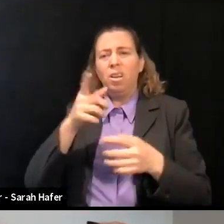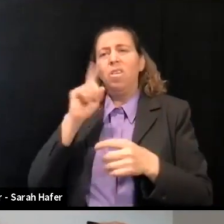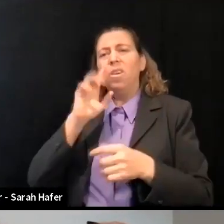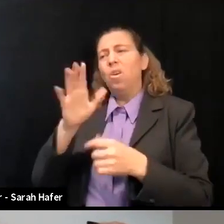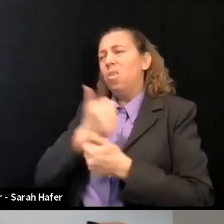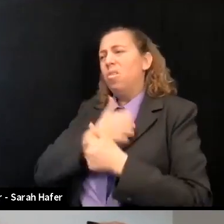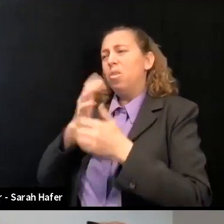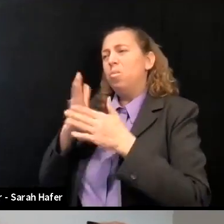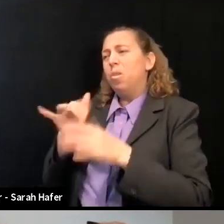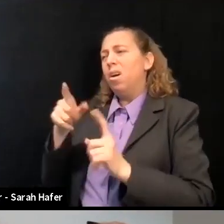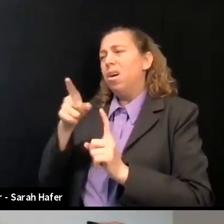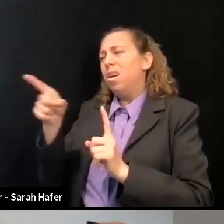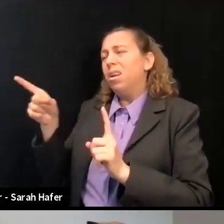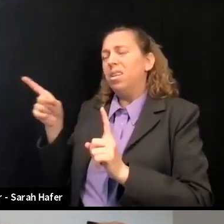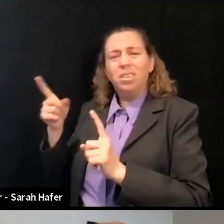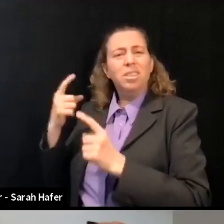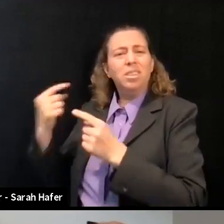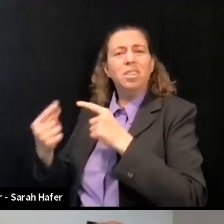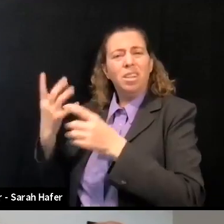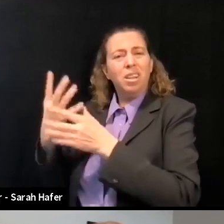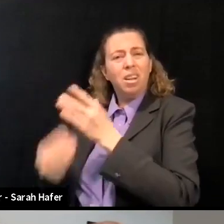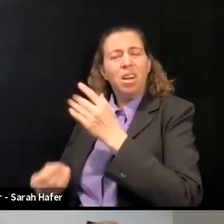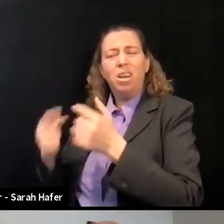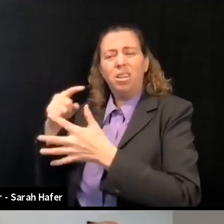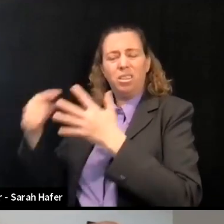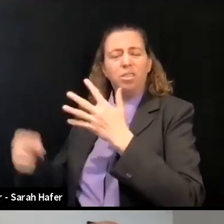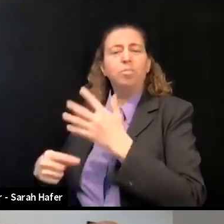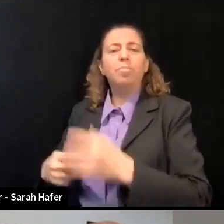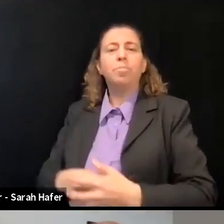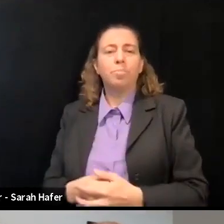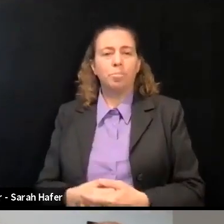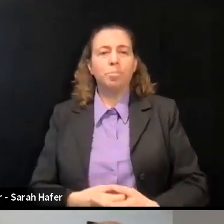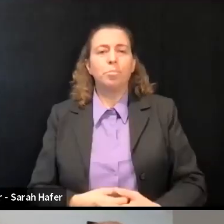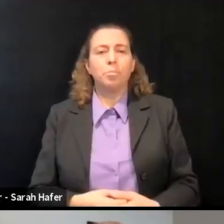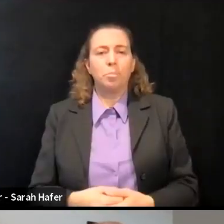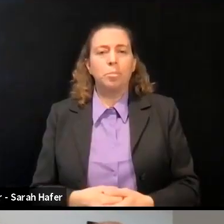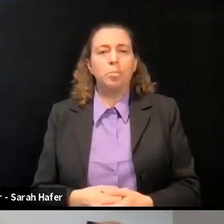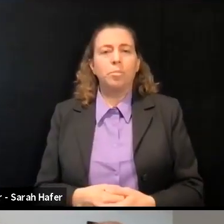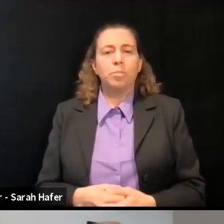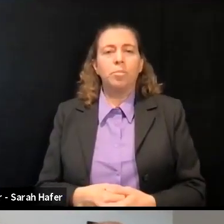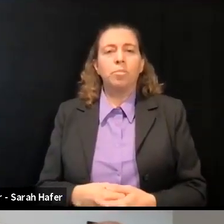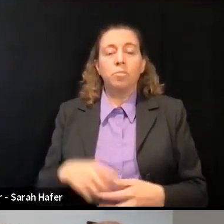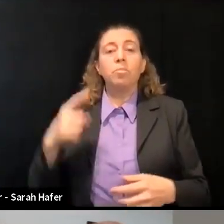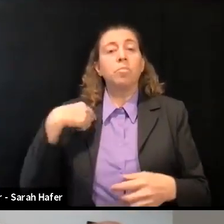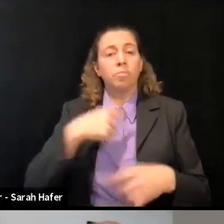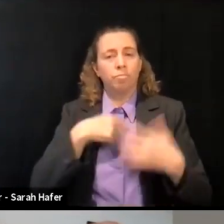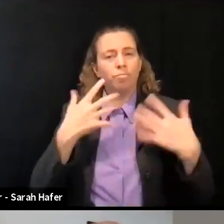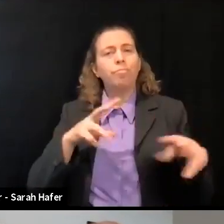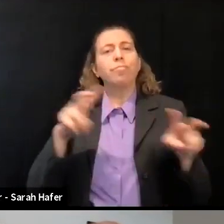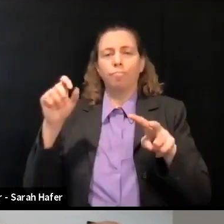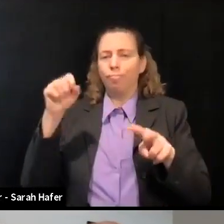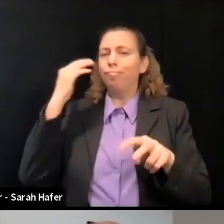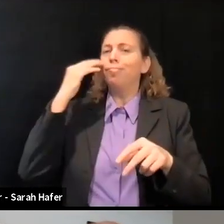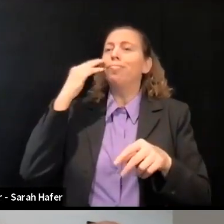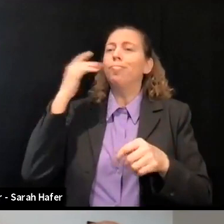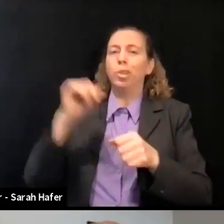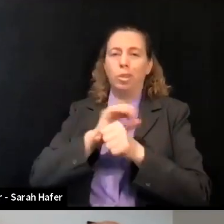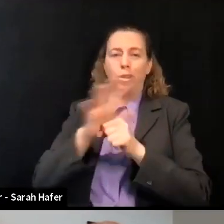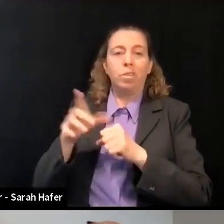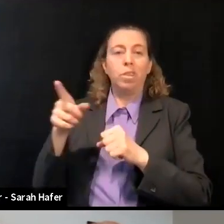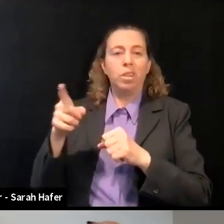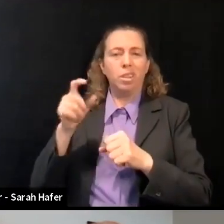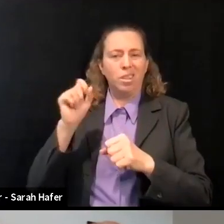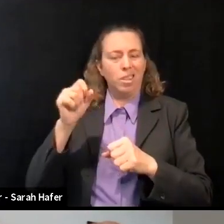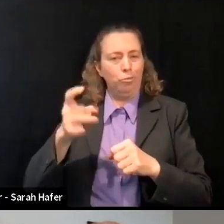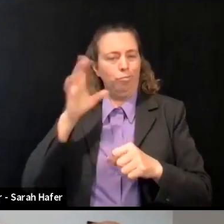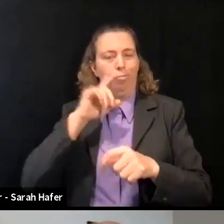not a surprise for all of us to recognize that COVID has hugely impacted our communities, but